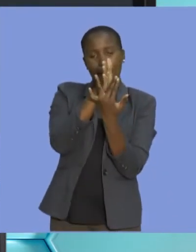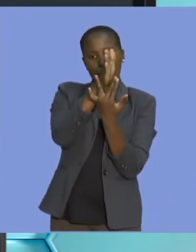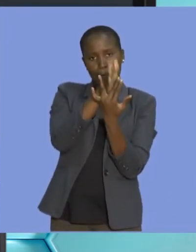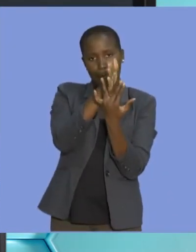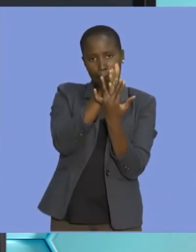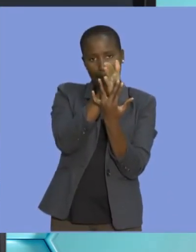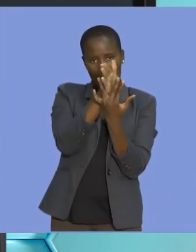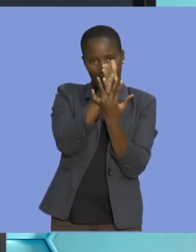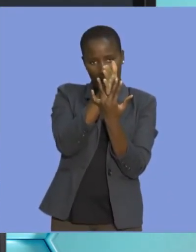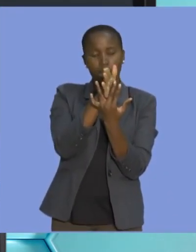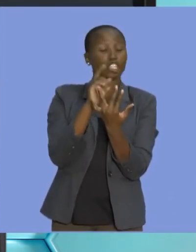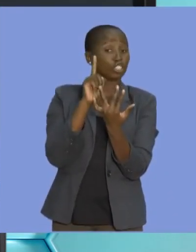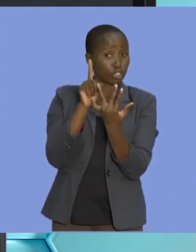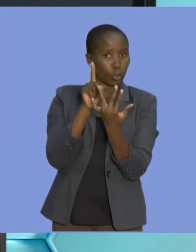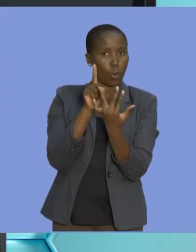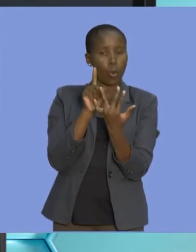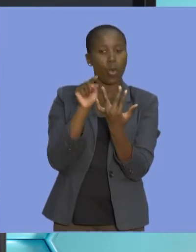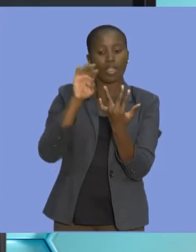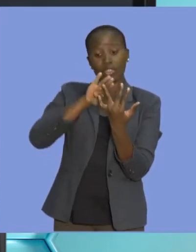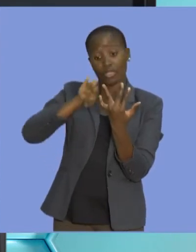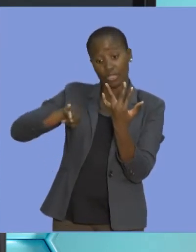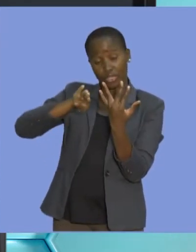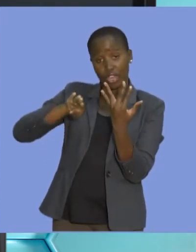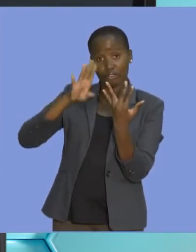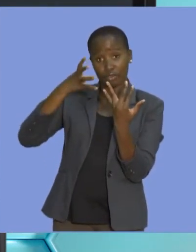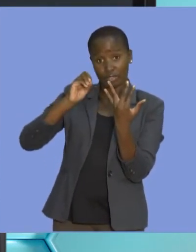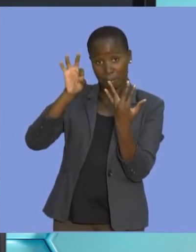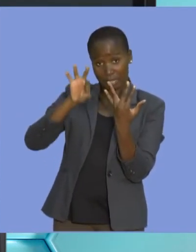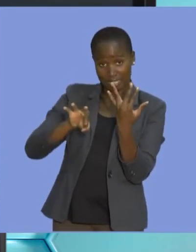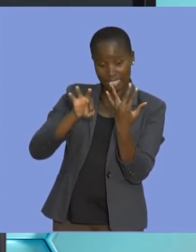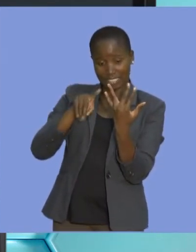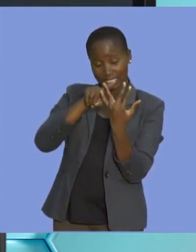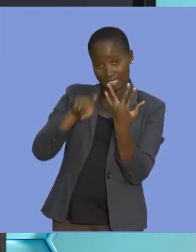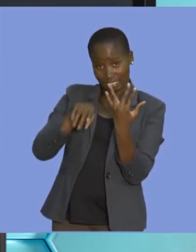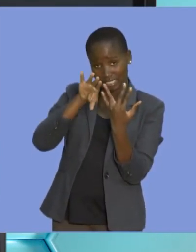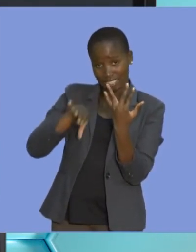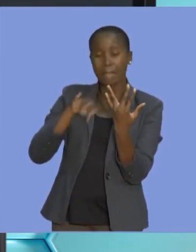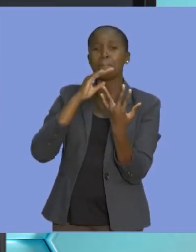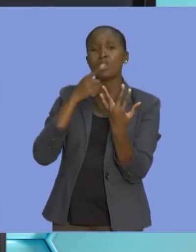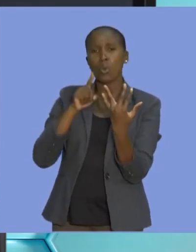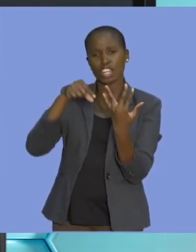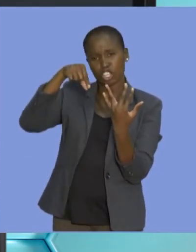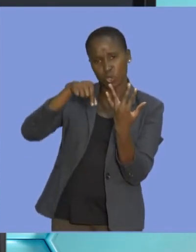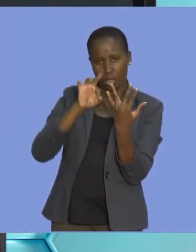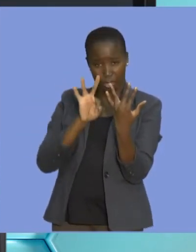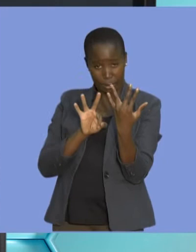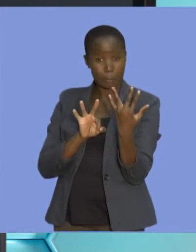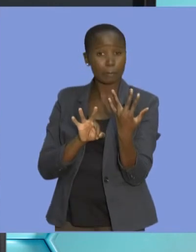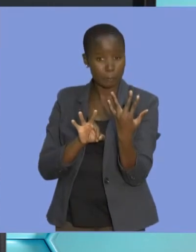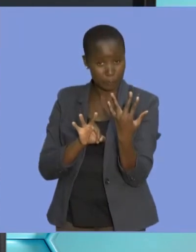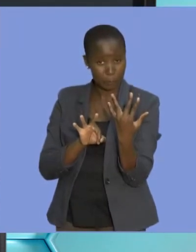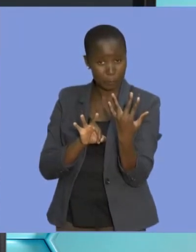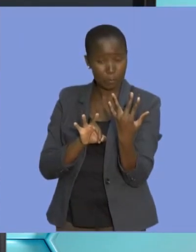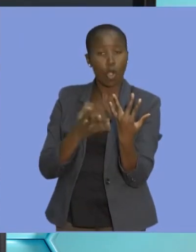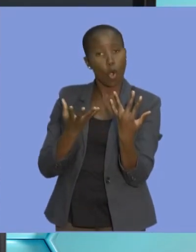the last 50% of the data, if I find the median of that, that is Q3, or